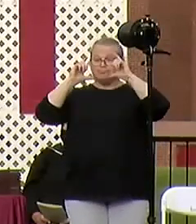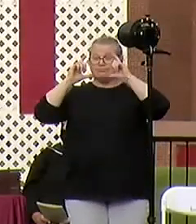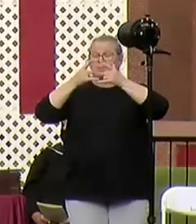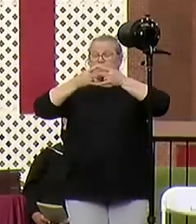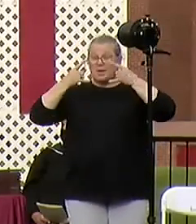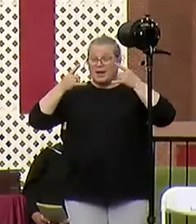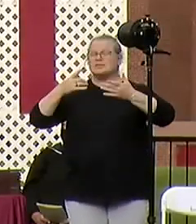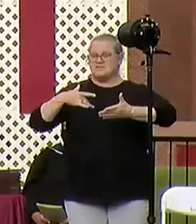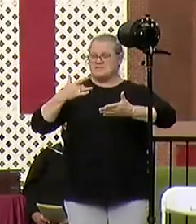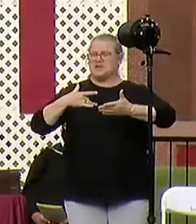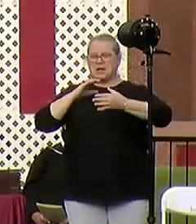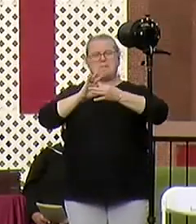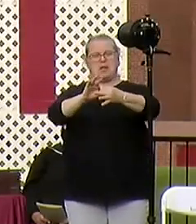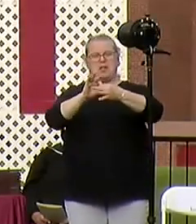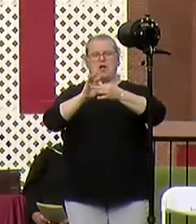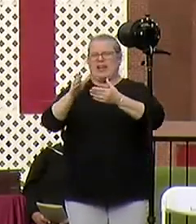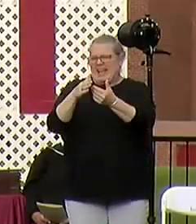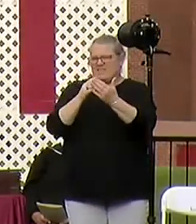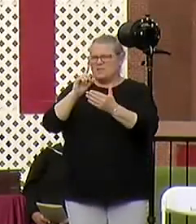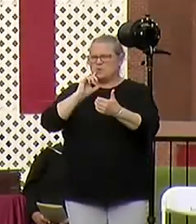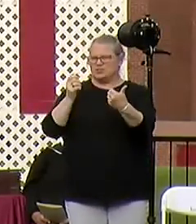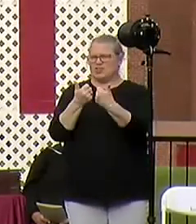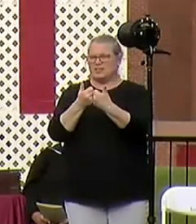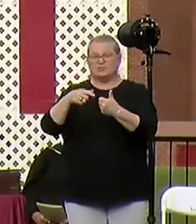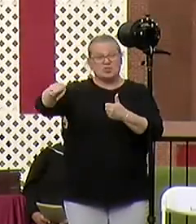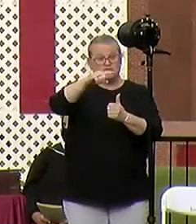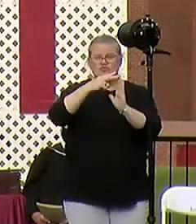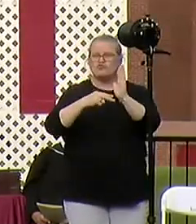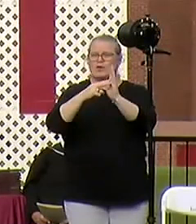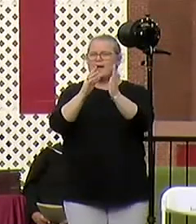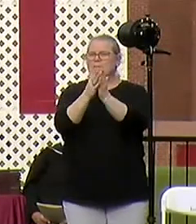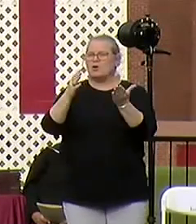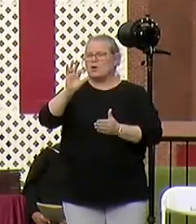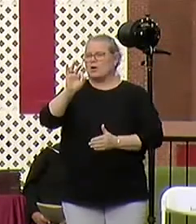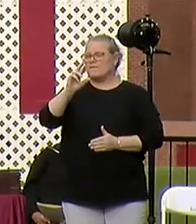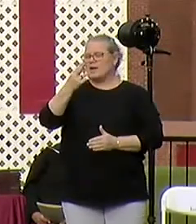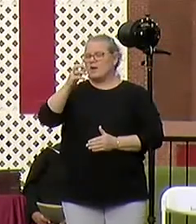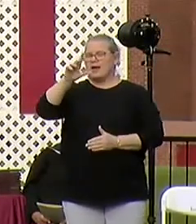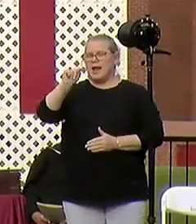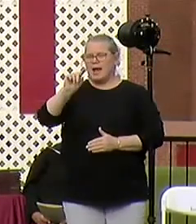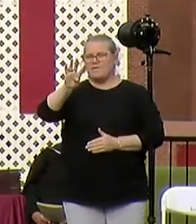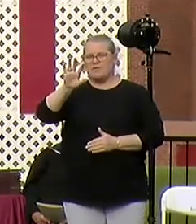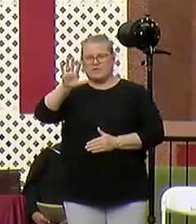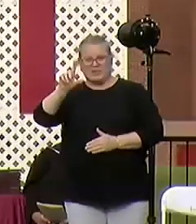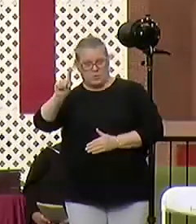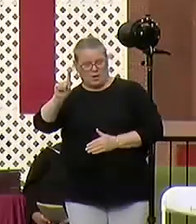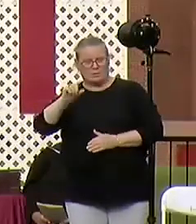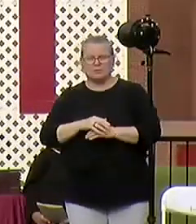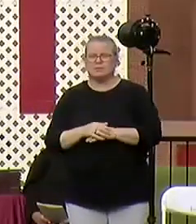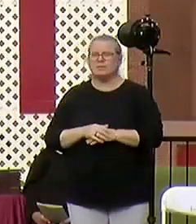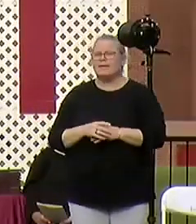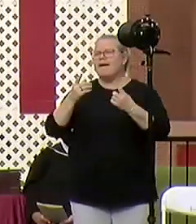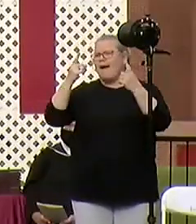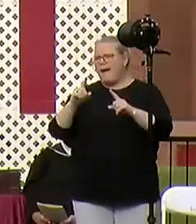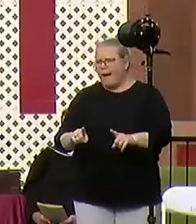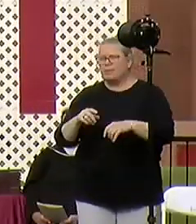circumstances. You all read Fahrenheit 451 last year. Rather than put out fires, firemen set fire